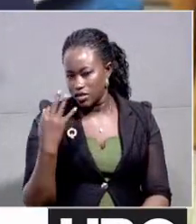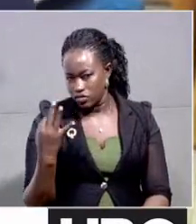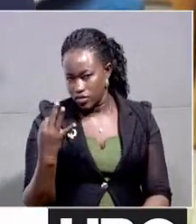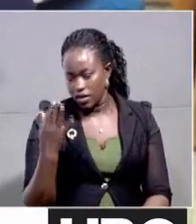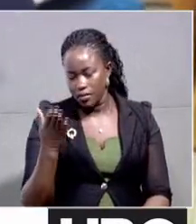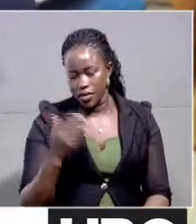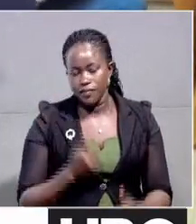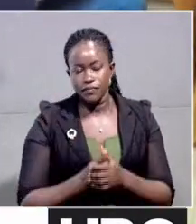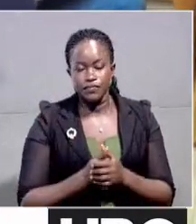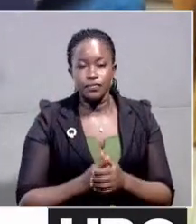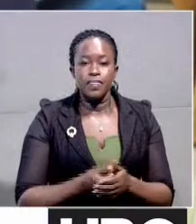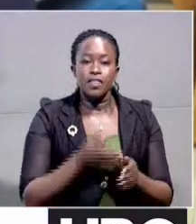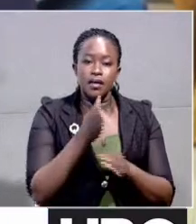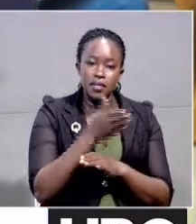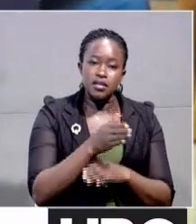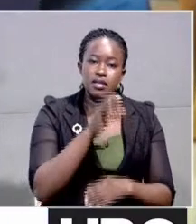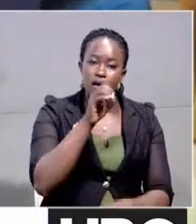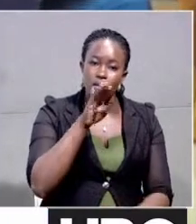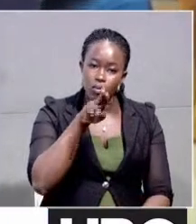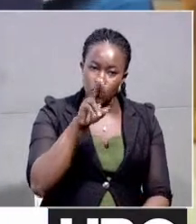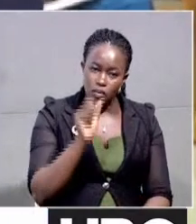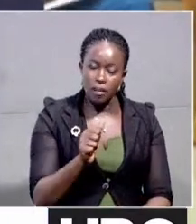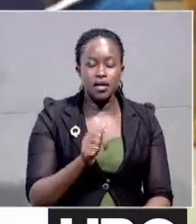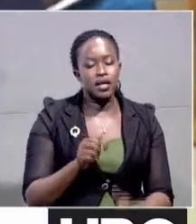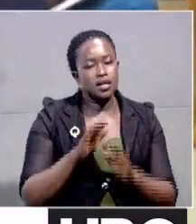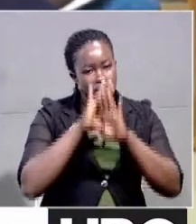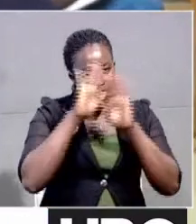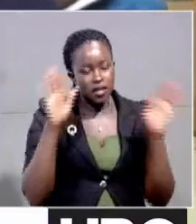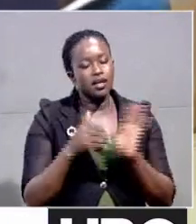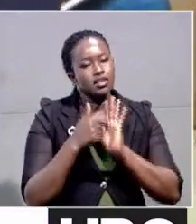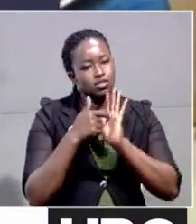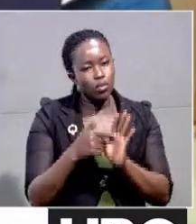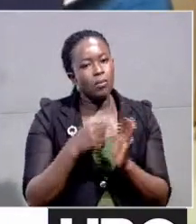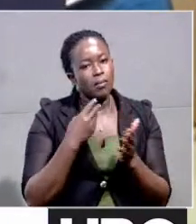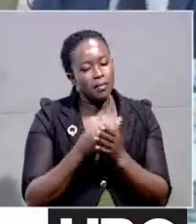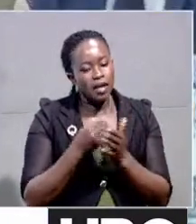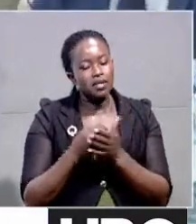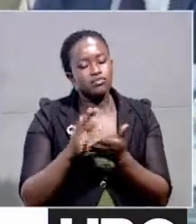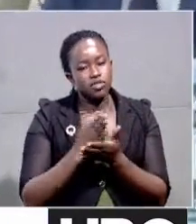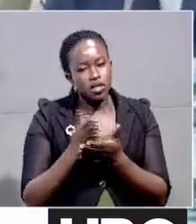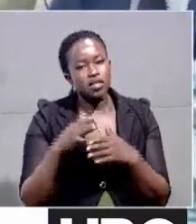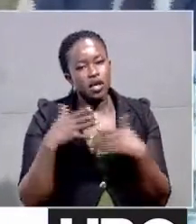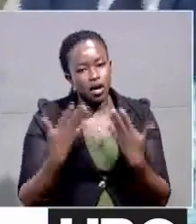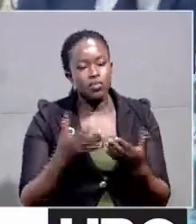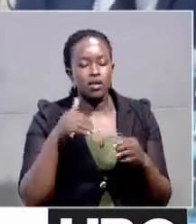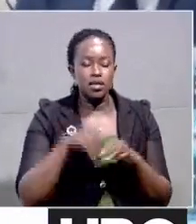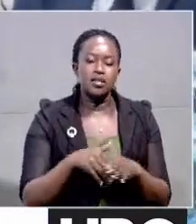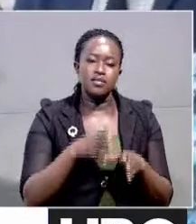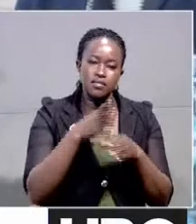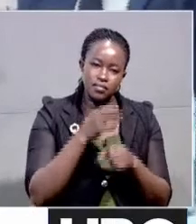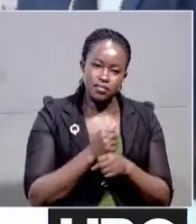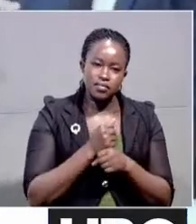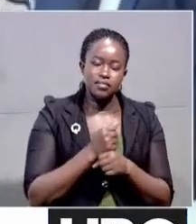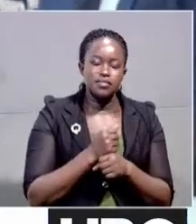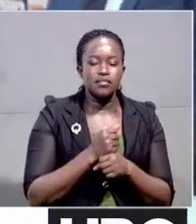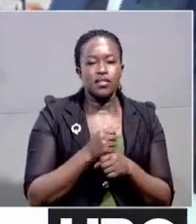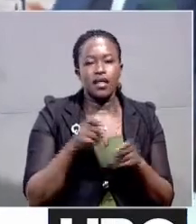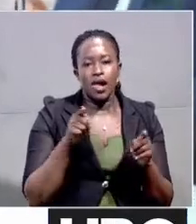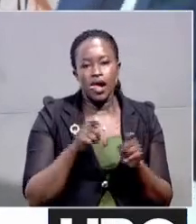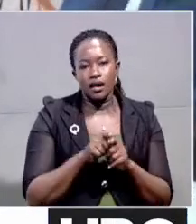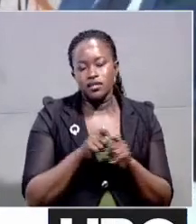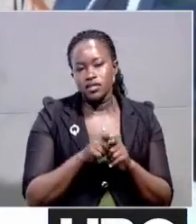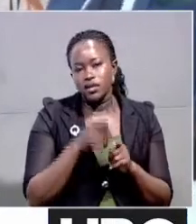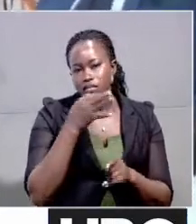2022-2023. Minister Oboa clearly stipulated how the money will be shared amongst the federations, with Federation of Uganda